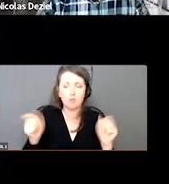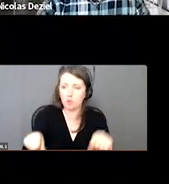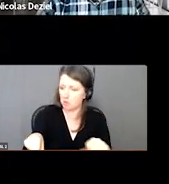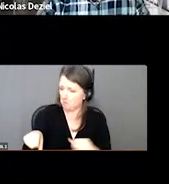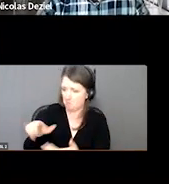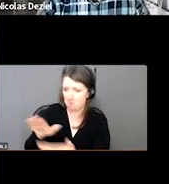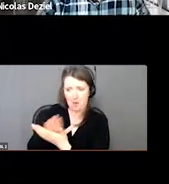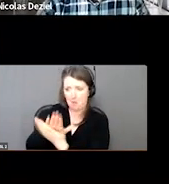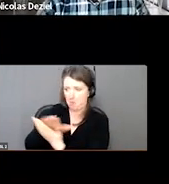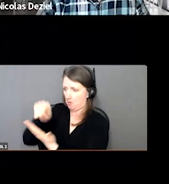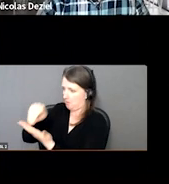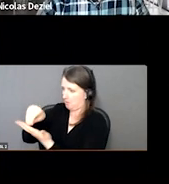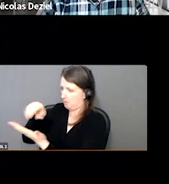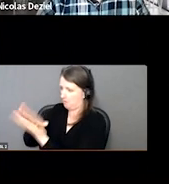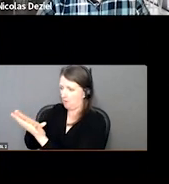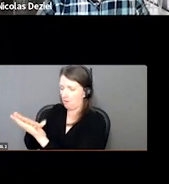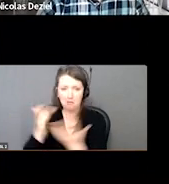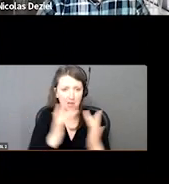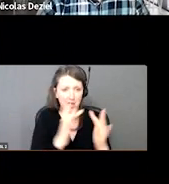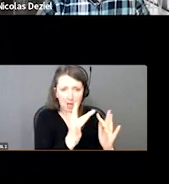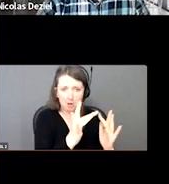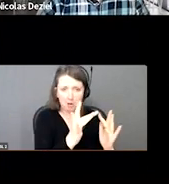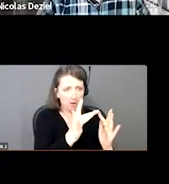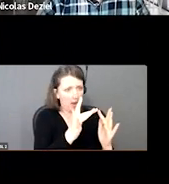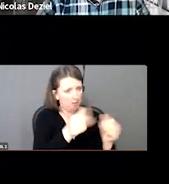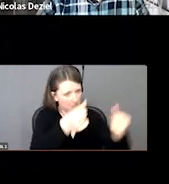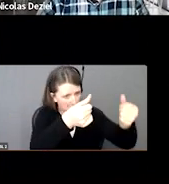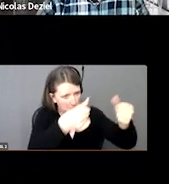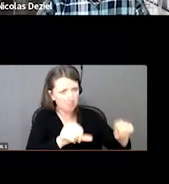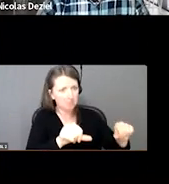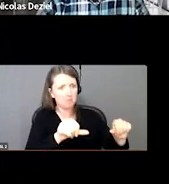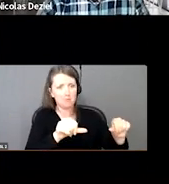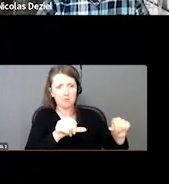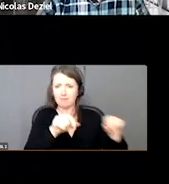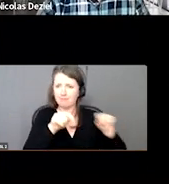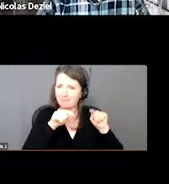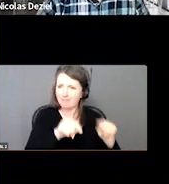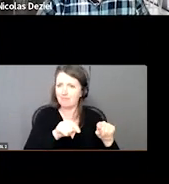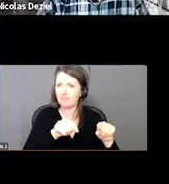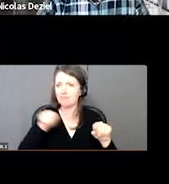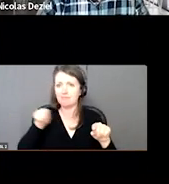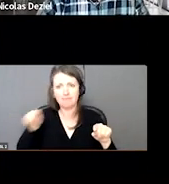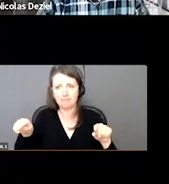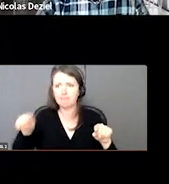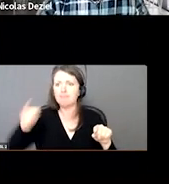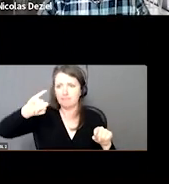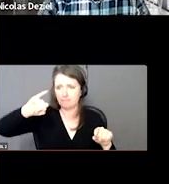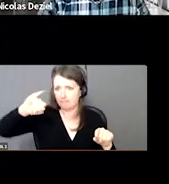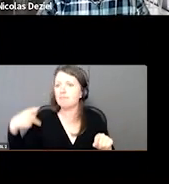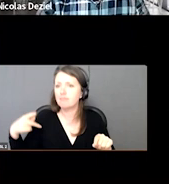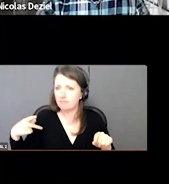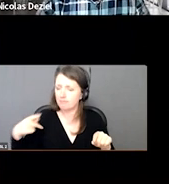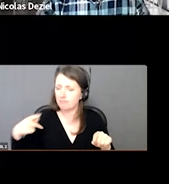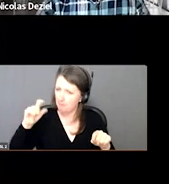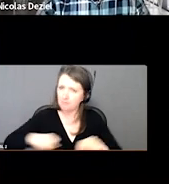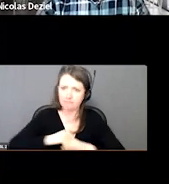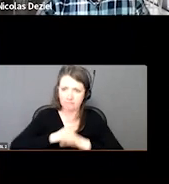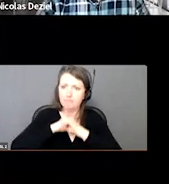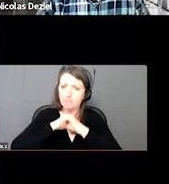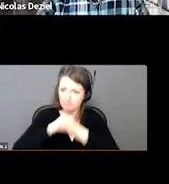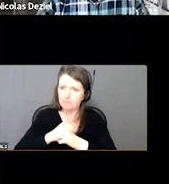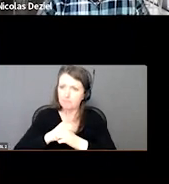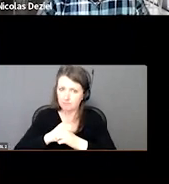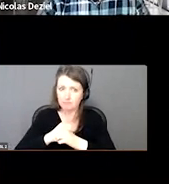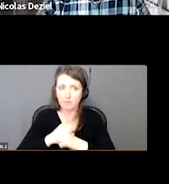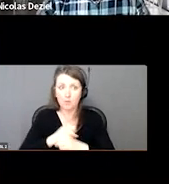You have intellectual property that is worth protecting. So again, this slide and the previous slide were